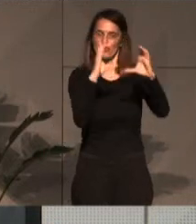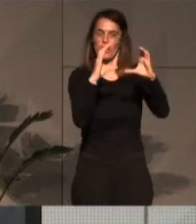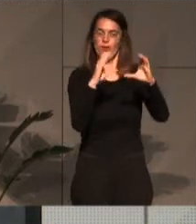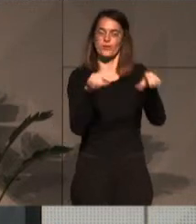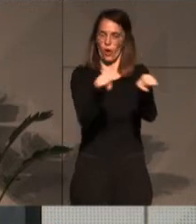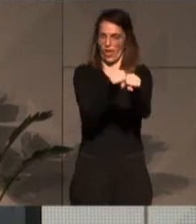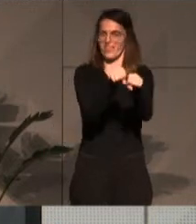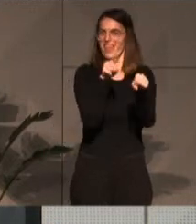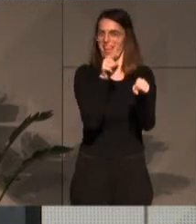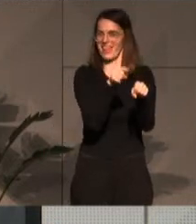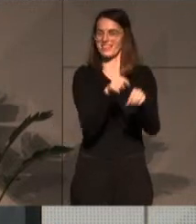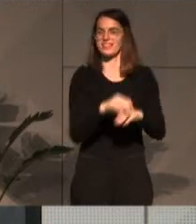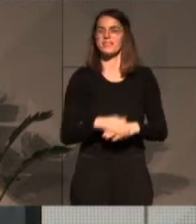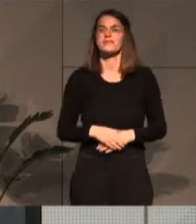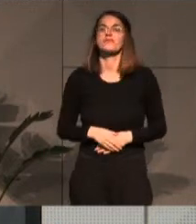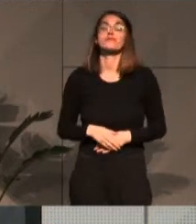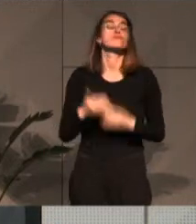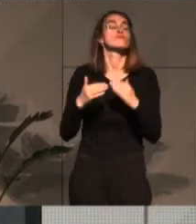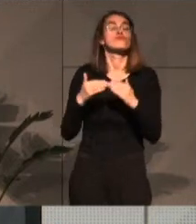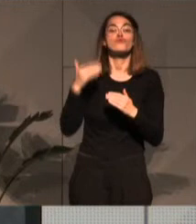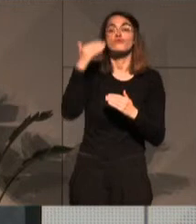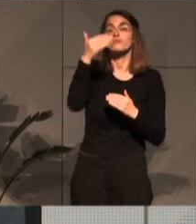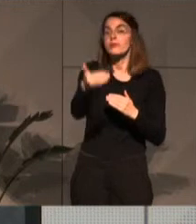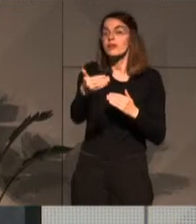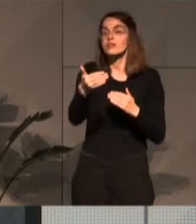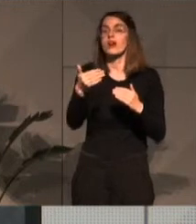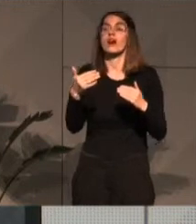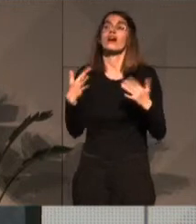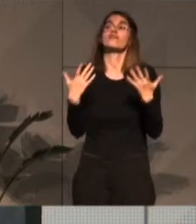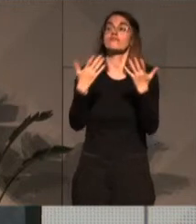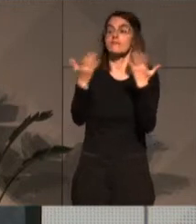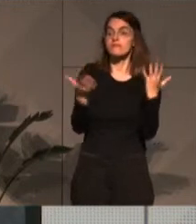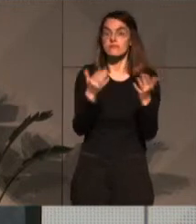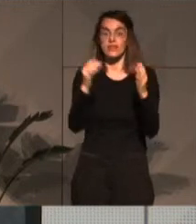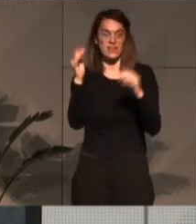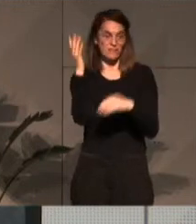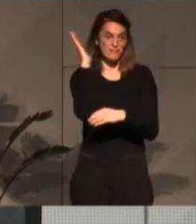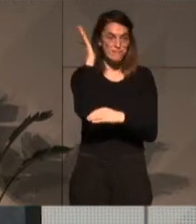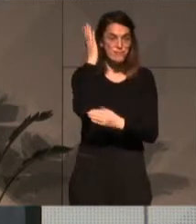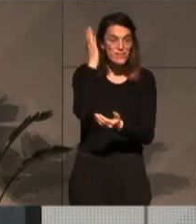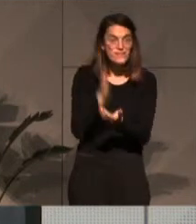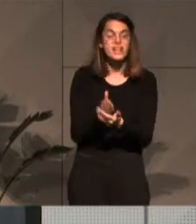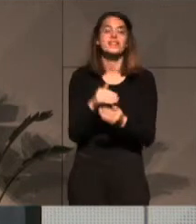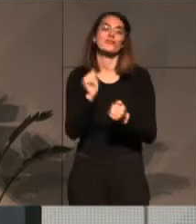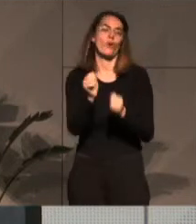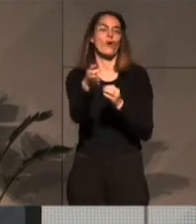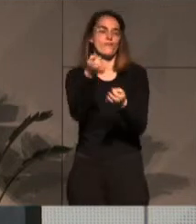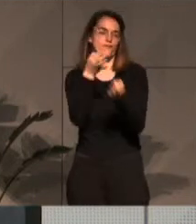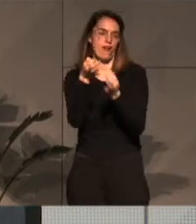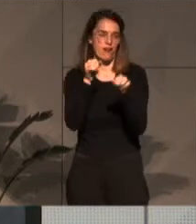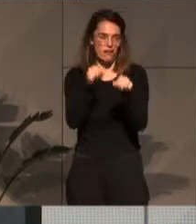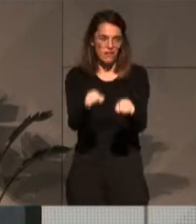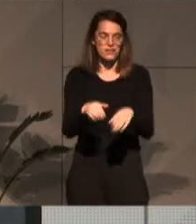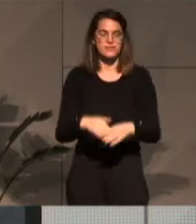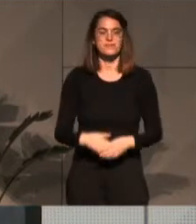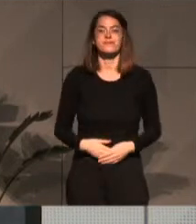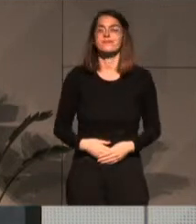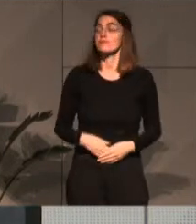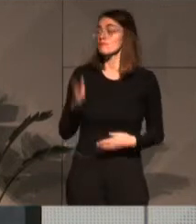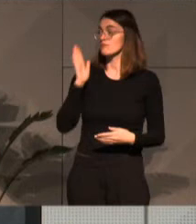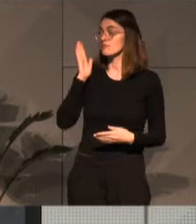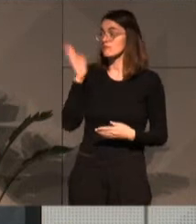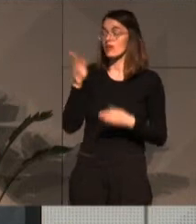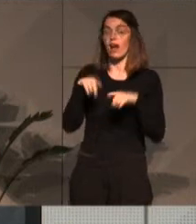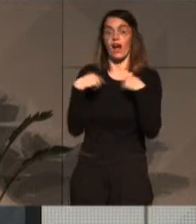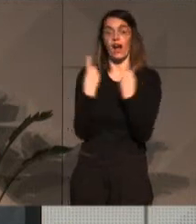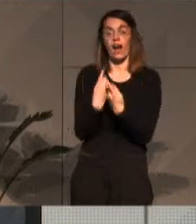on the live stream. For you, there will be a chance to post your questions following my slides.